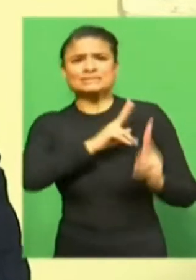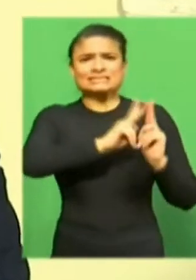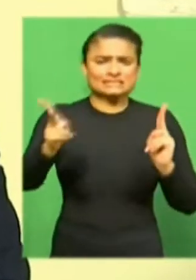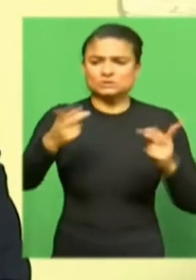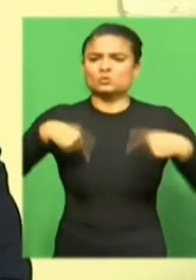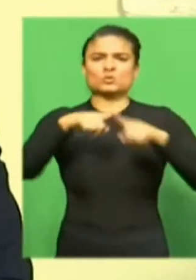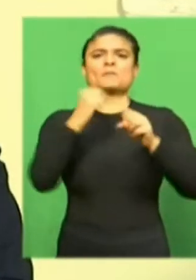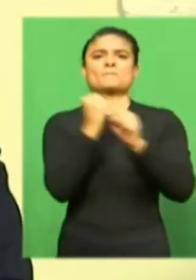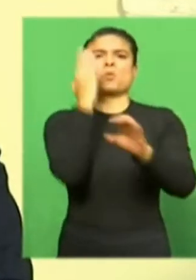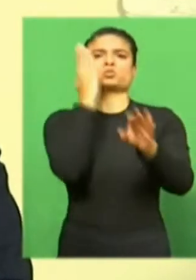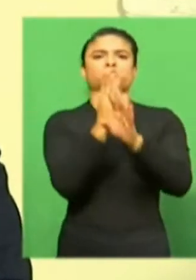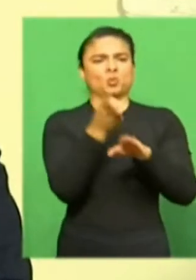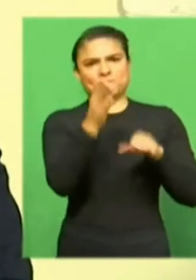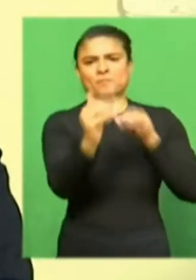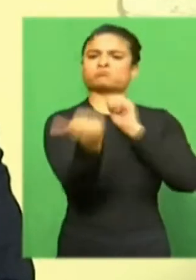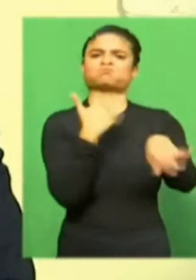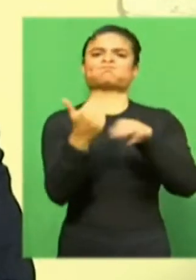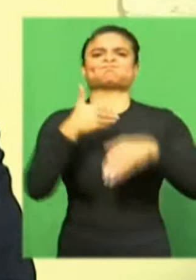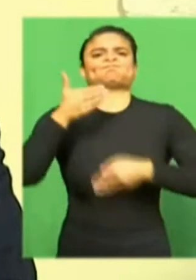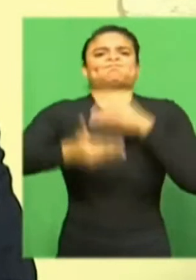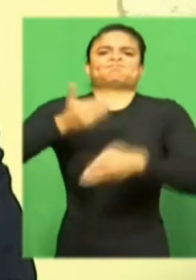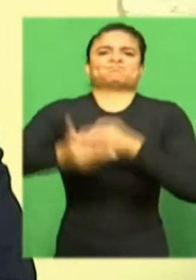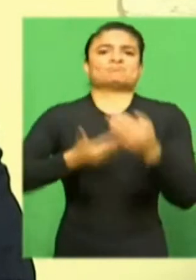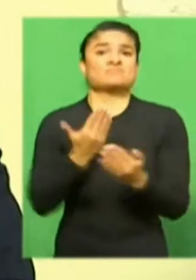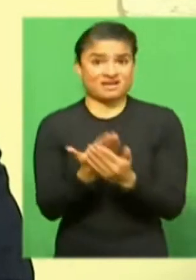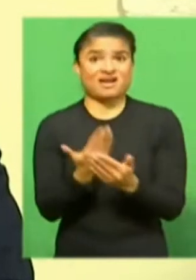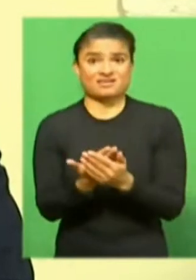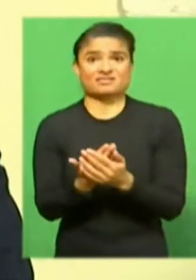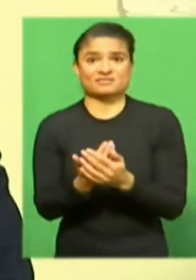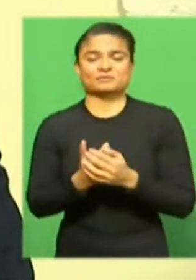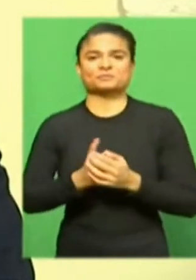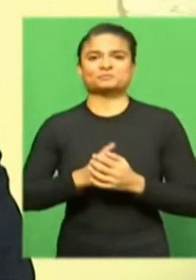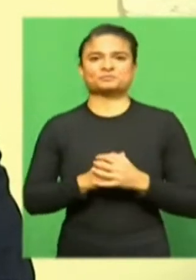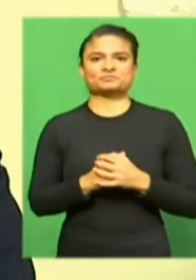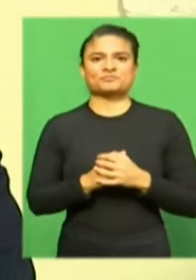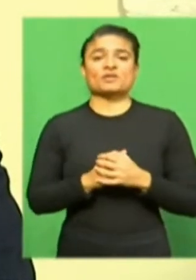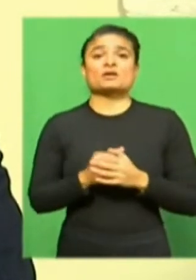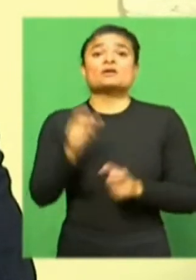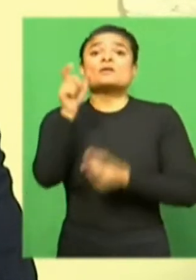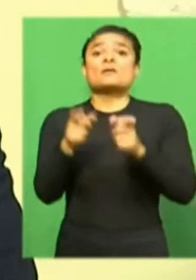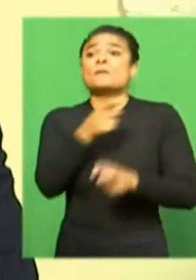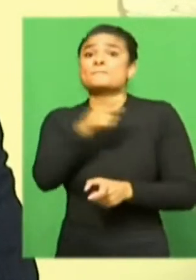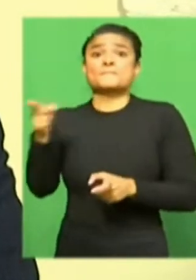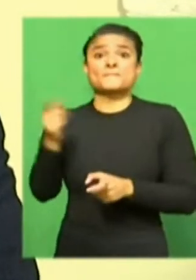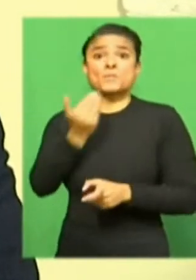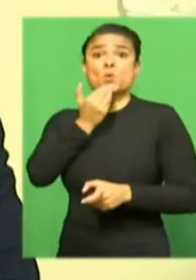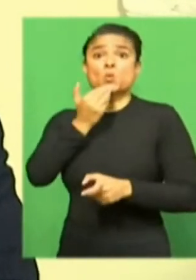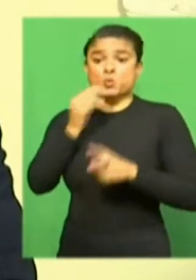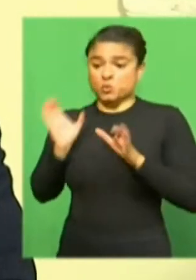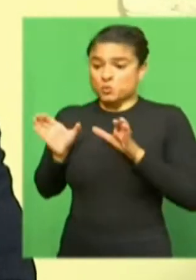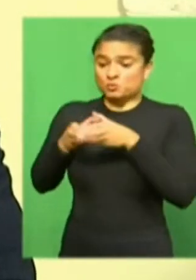Investigations into the violence and those behind it are continuing, and this is led by